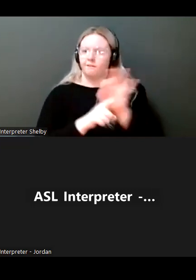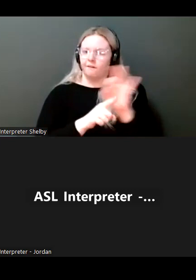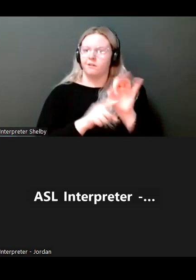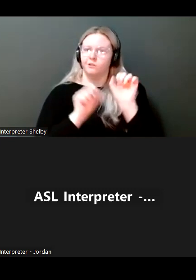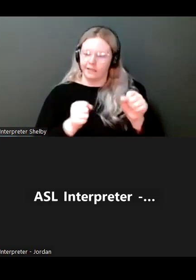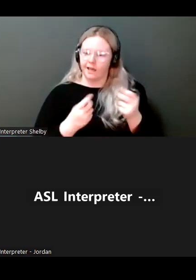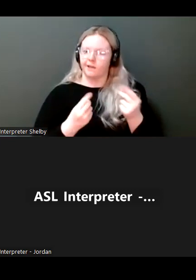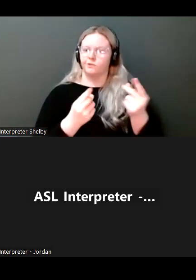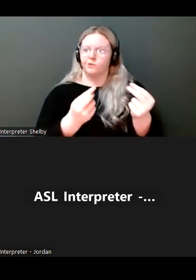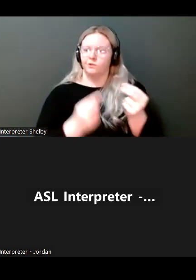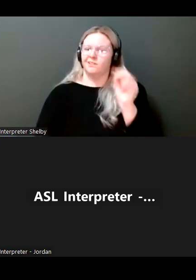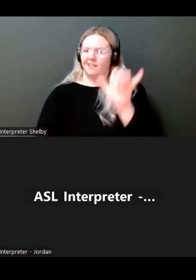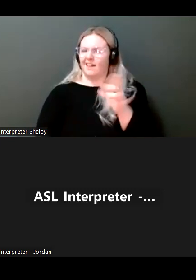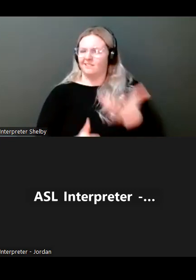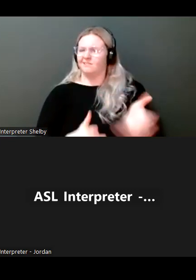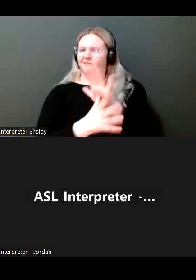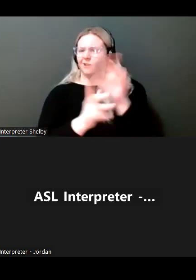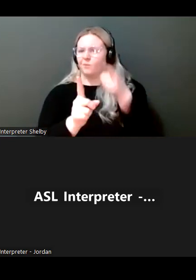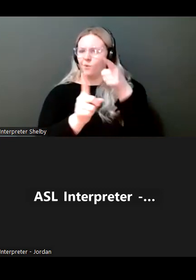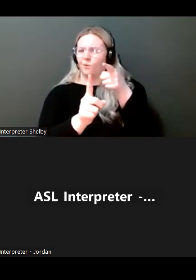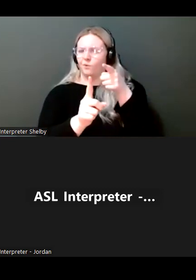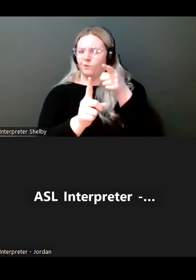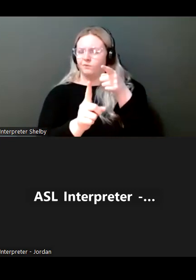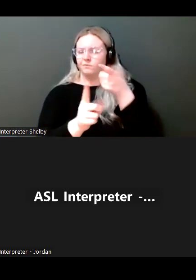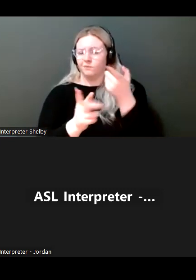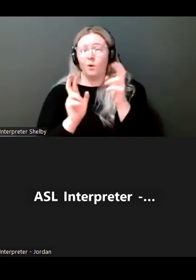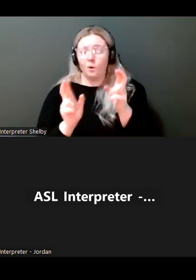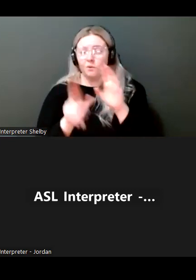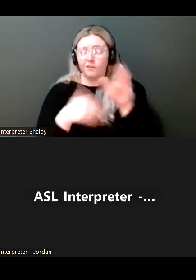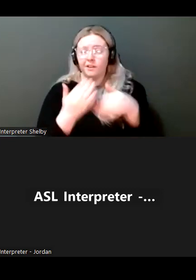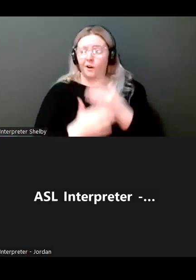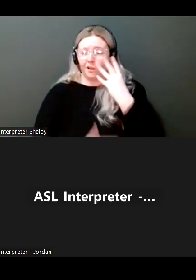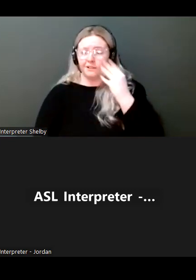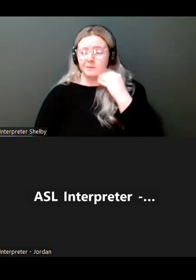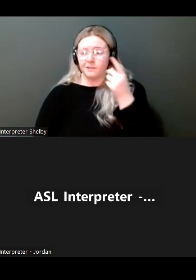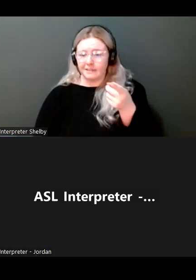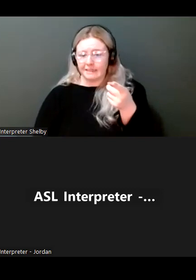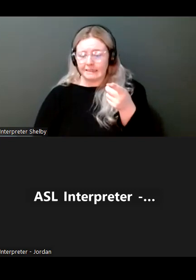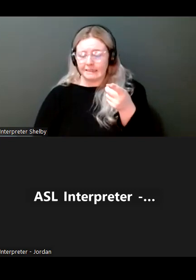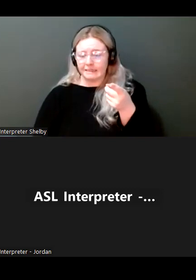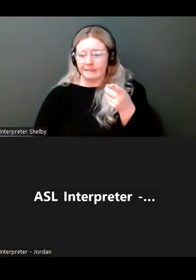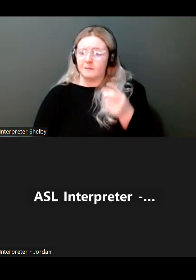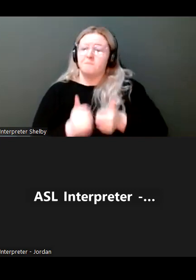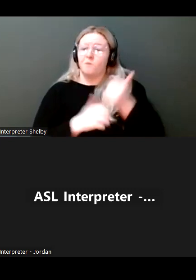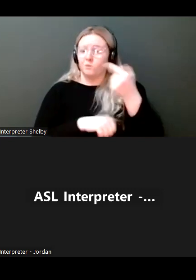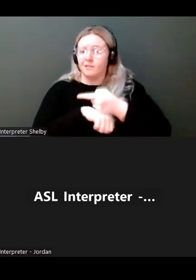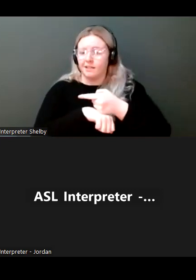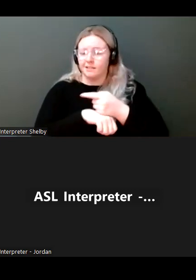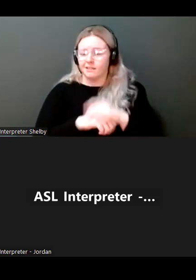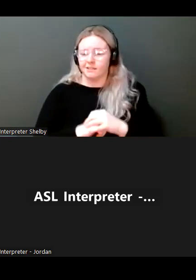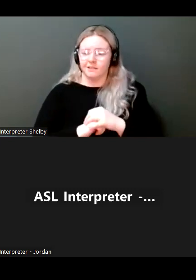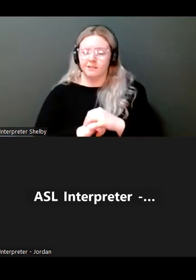is what we all strive for and hopefully experience for the most part. And so people